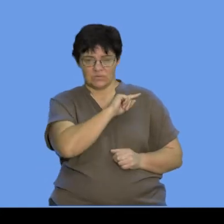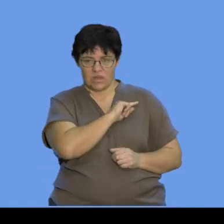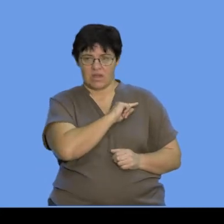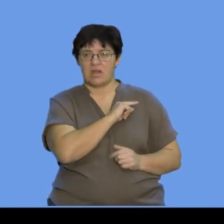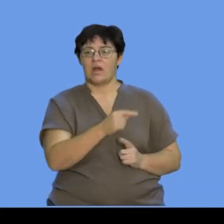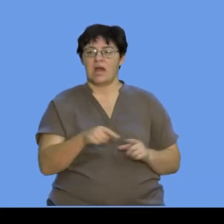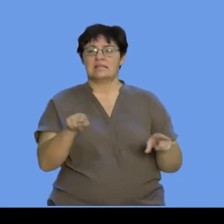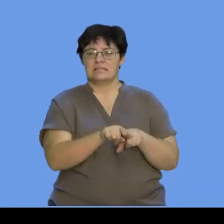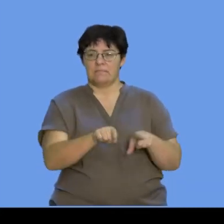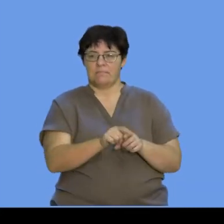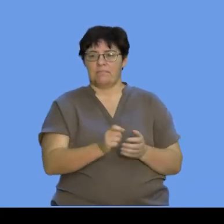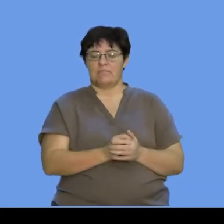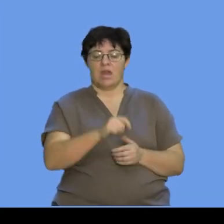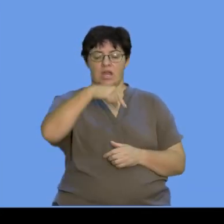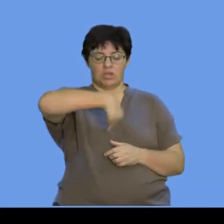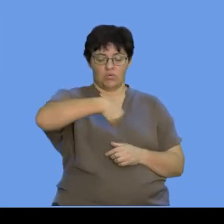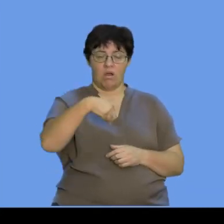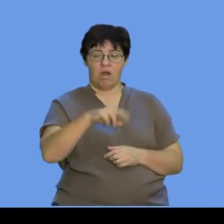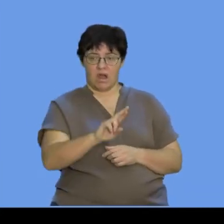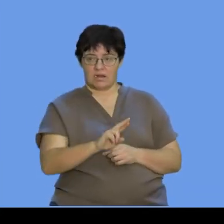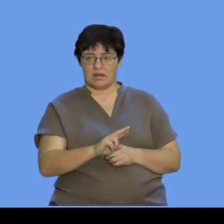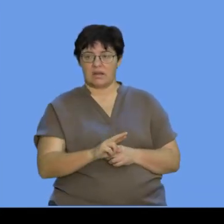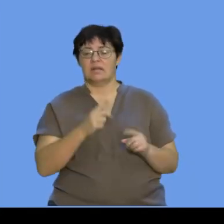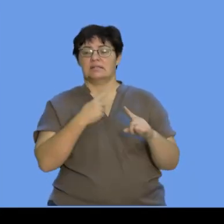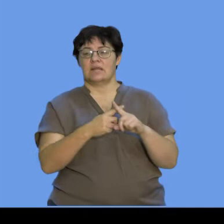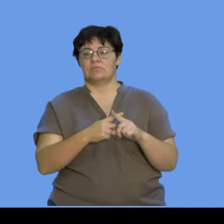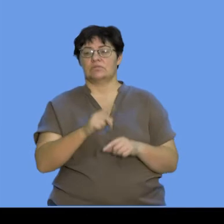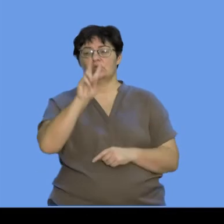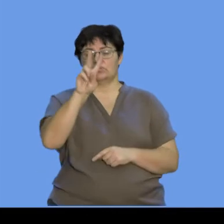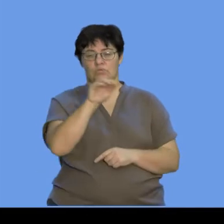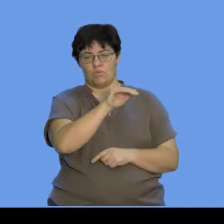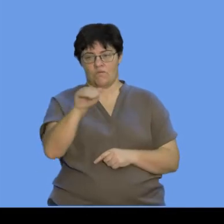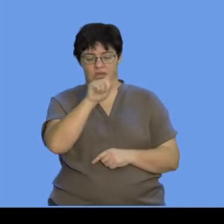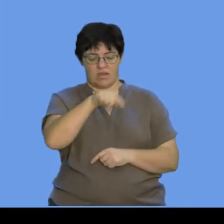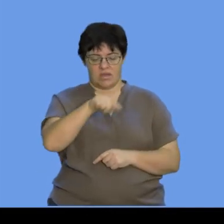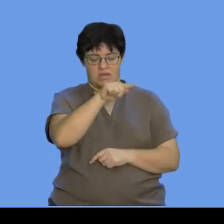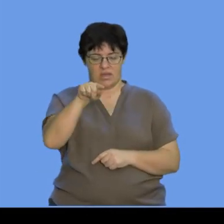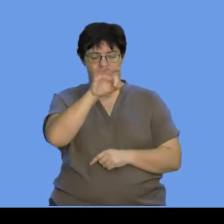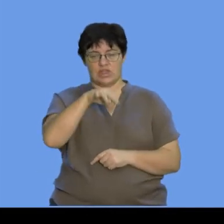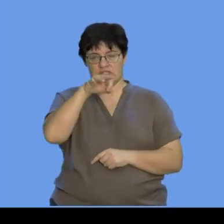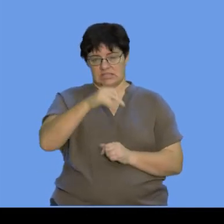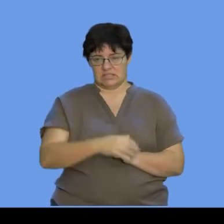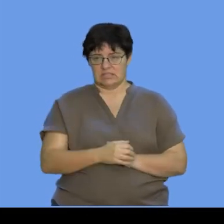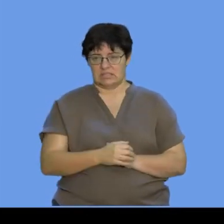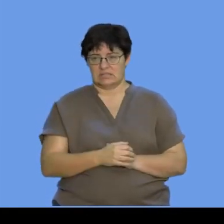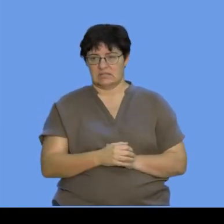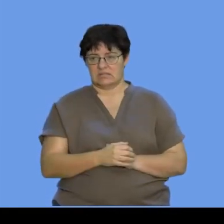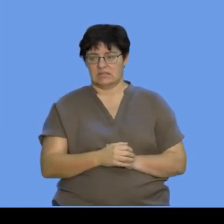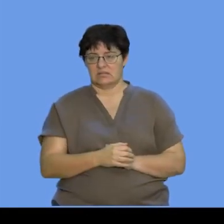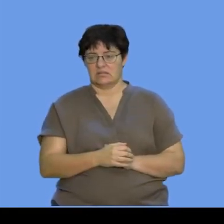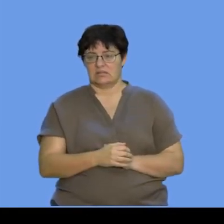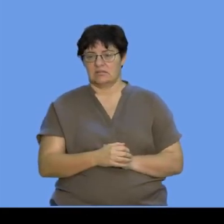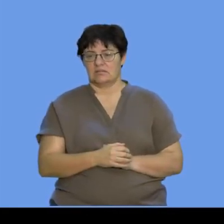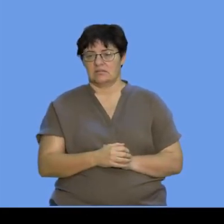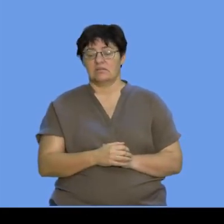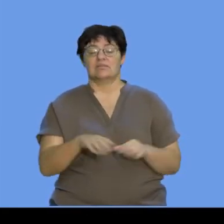QR. Therefore, it means this is the same as QR multiplied by 2 over the square root